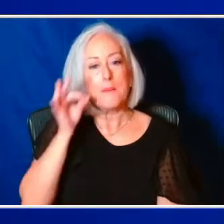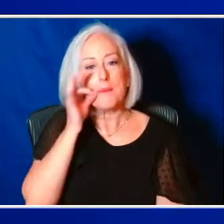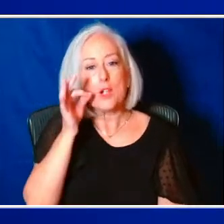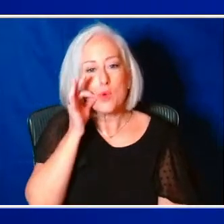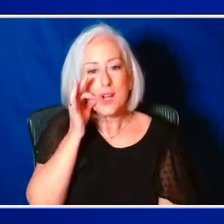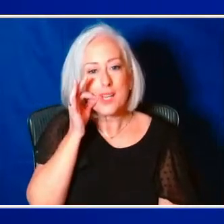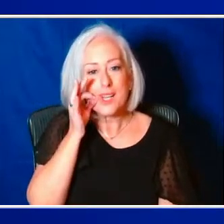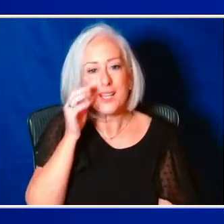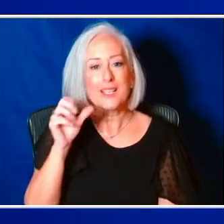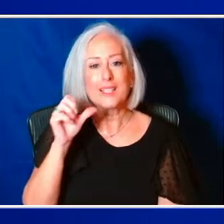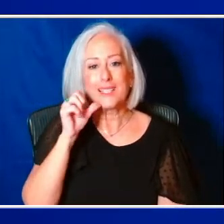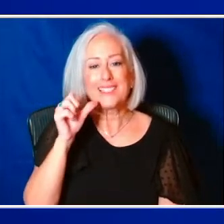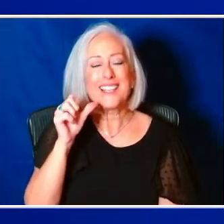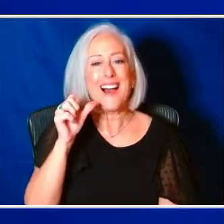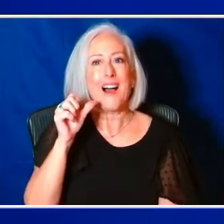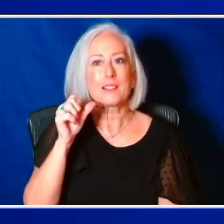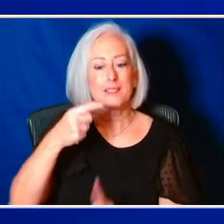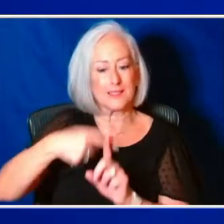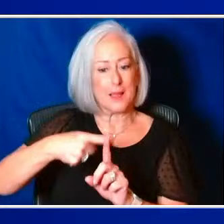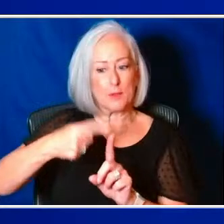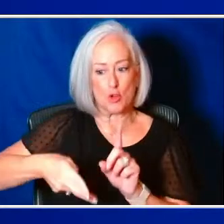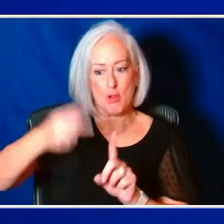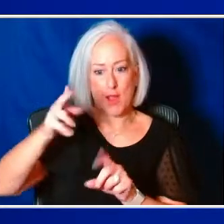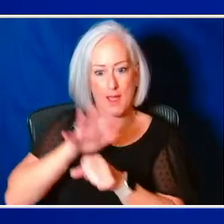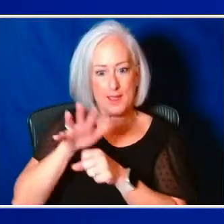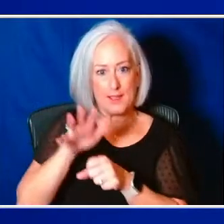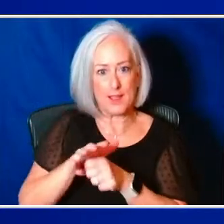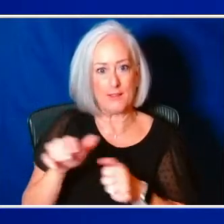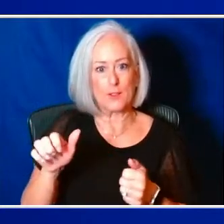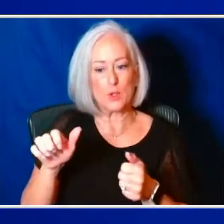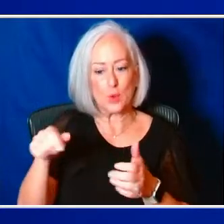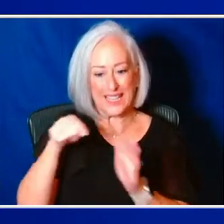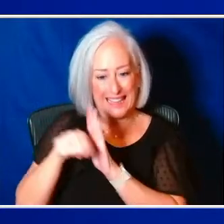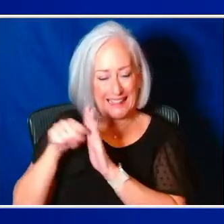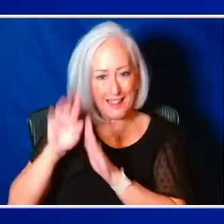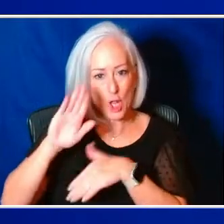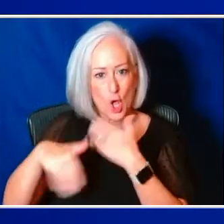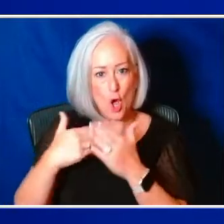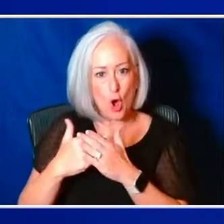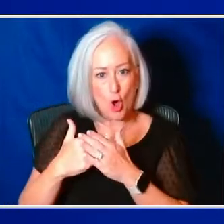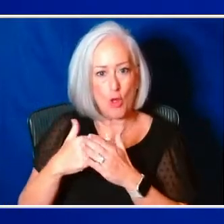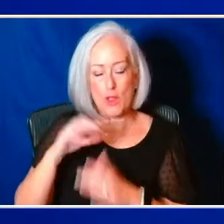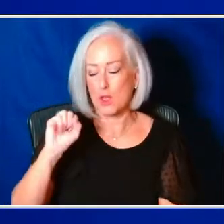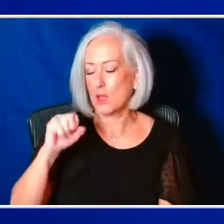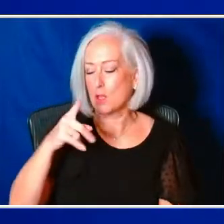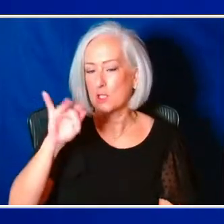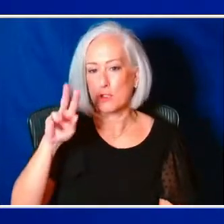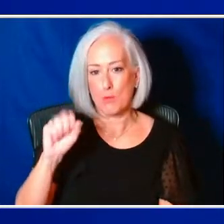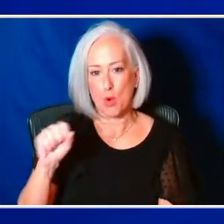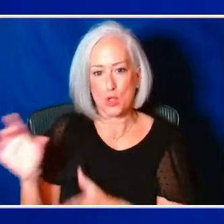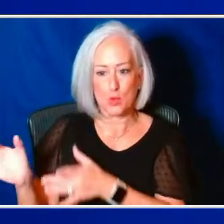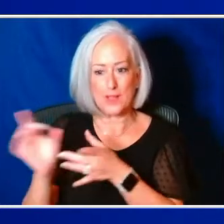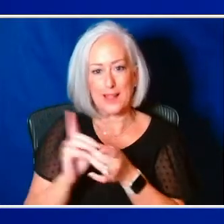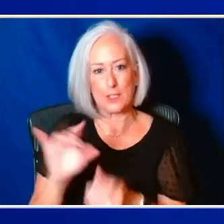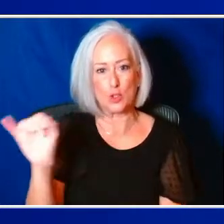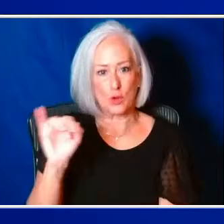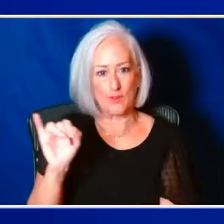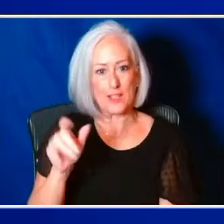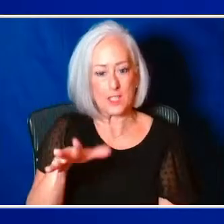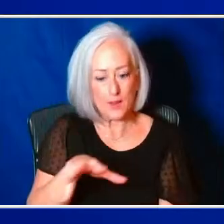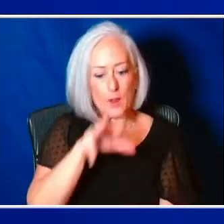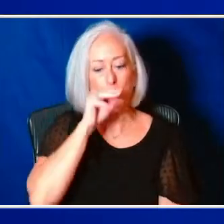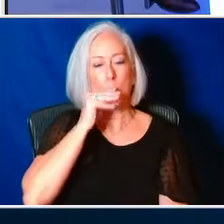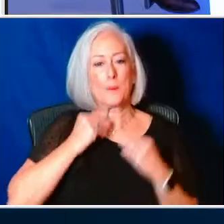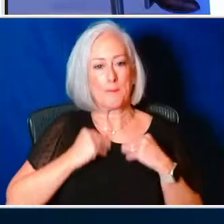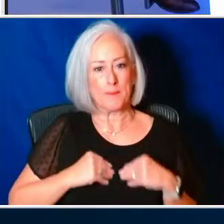those spores, and so you do breathe them into your lungs. So there are well-documented infections associated with that, especially if you become immune compromised later